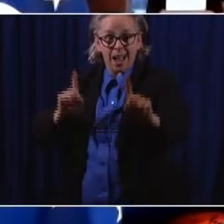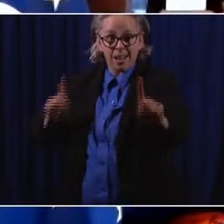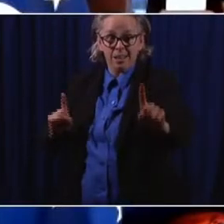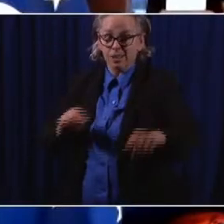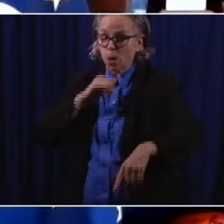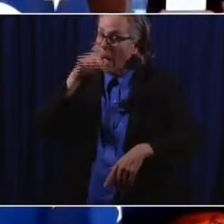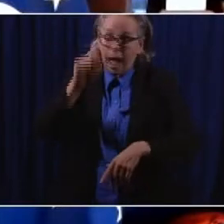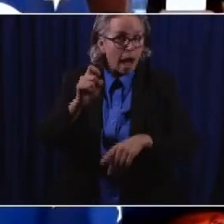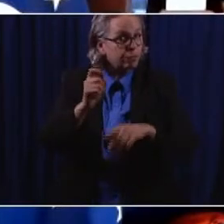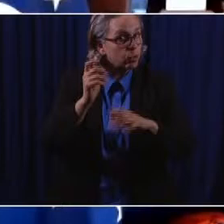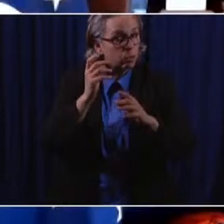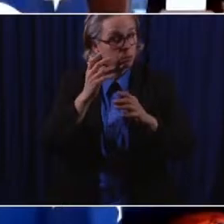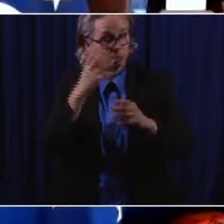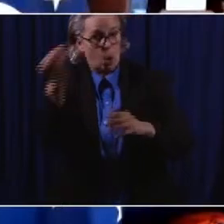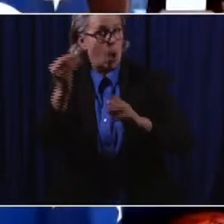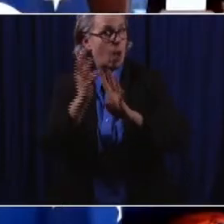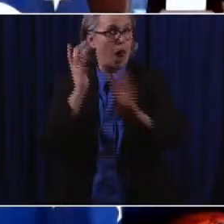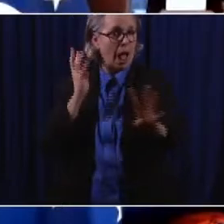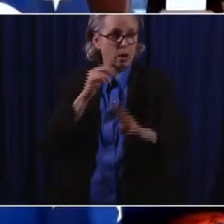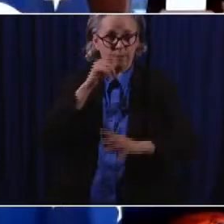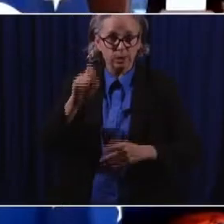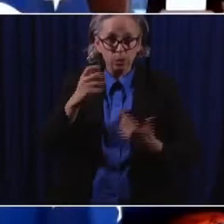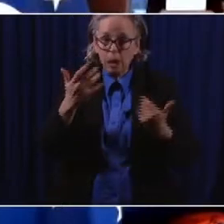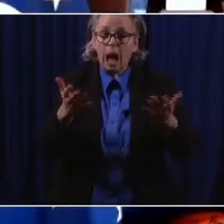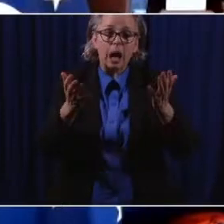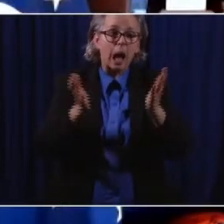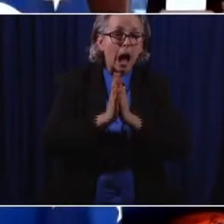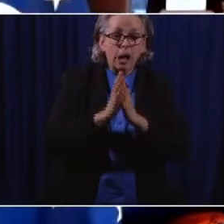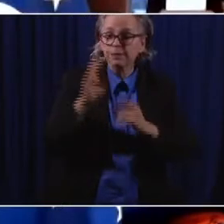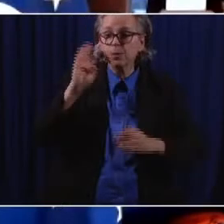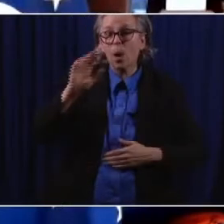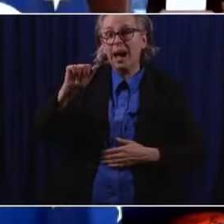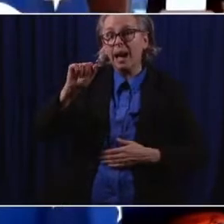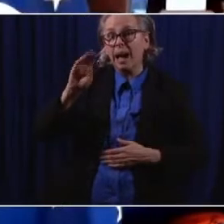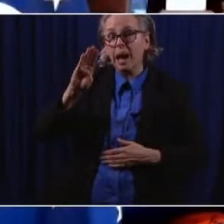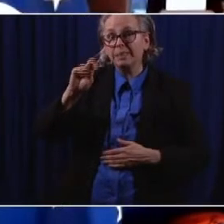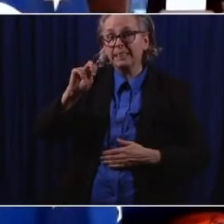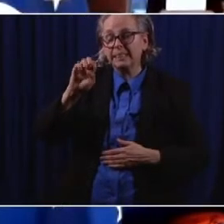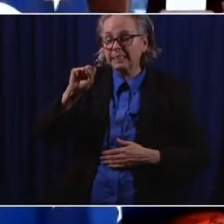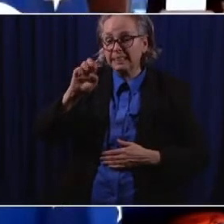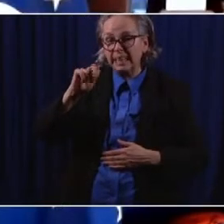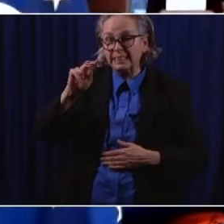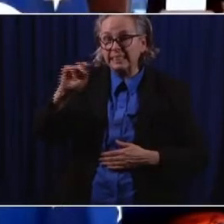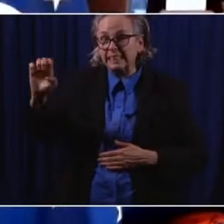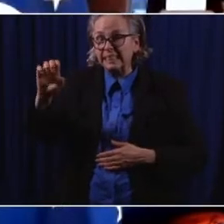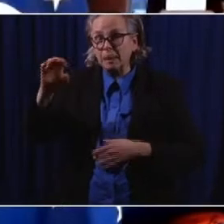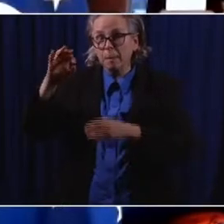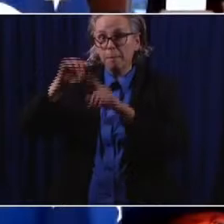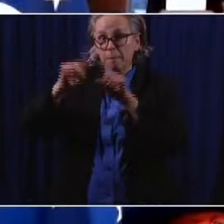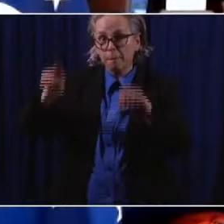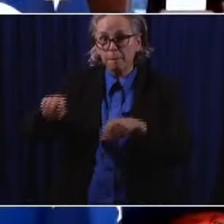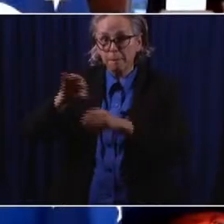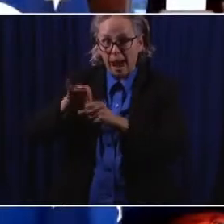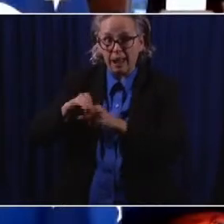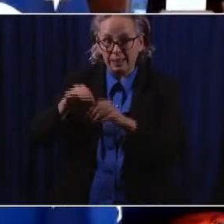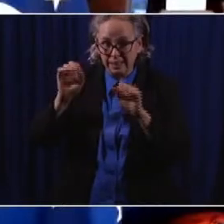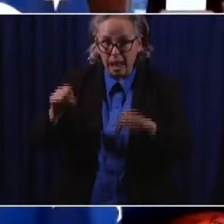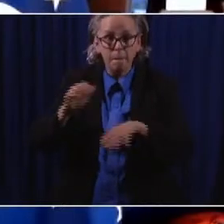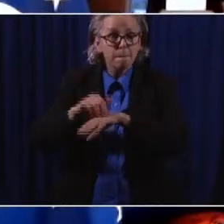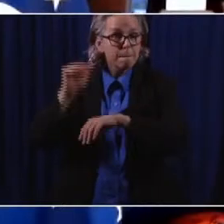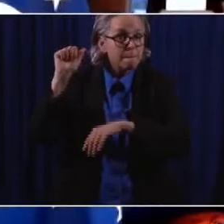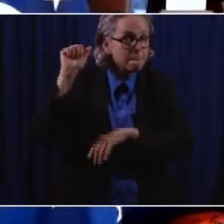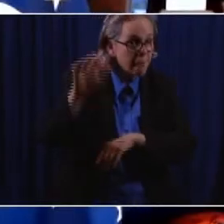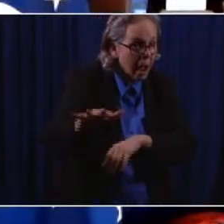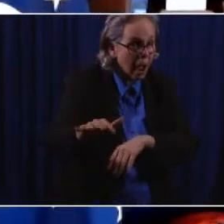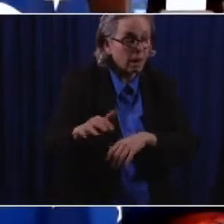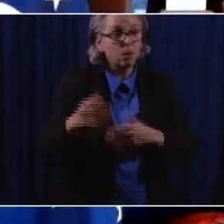still plenty of time to request an absentee ballot. You can fill that ballot out, and you can either mail it back in, or you could drop it off